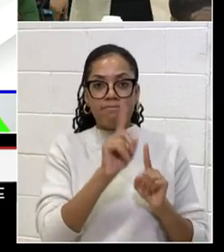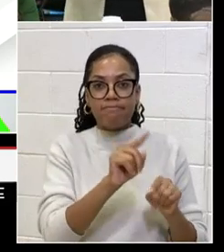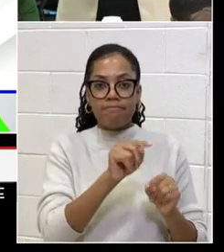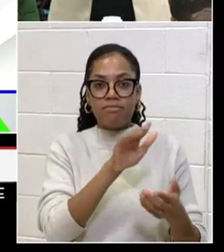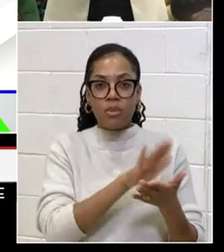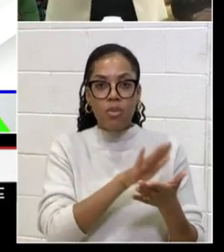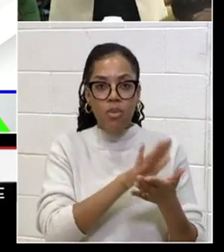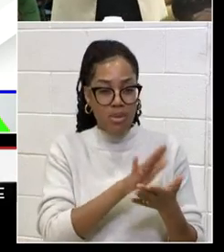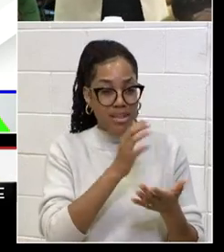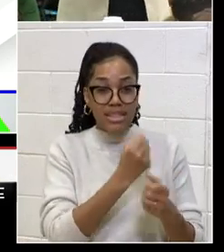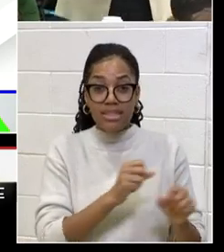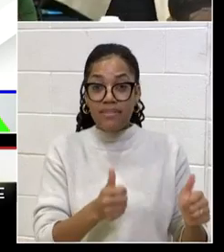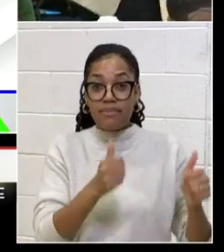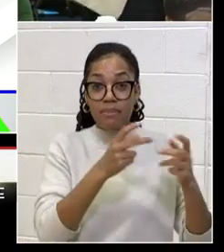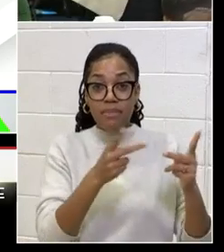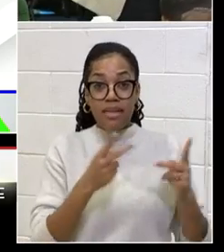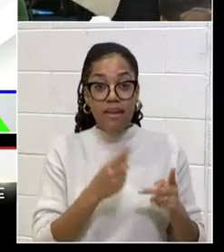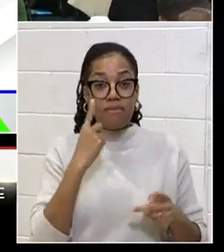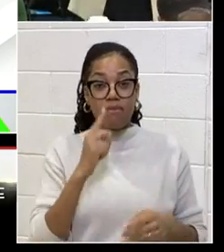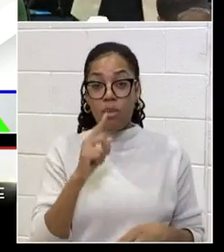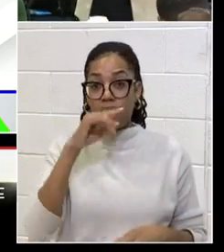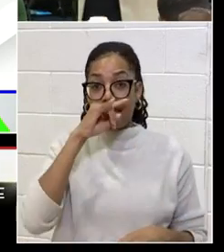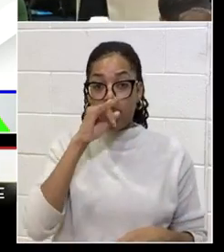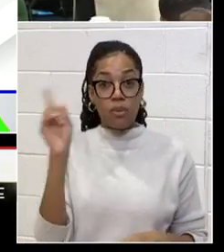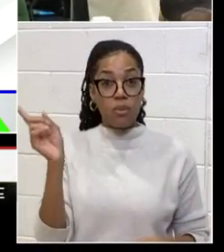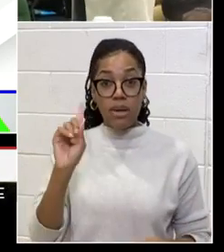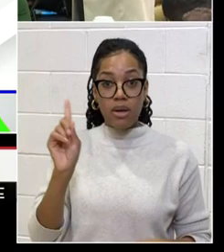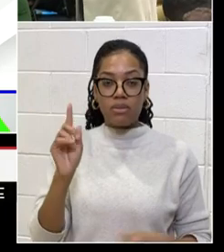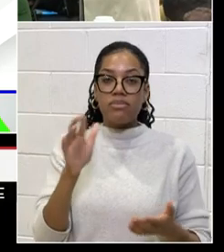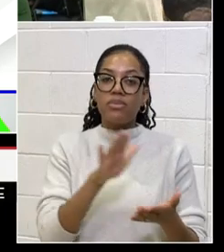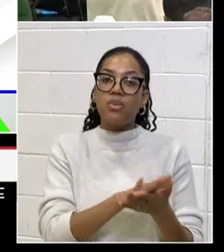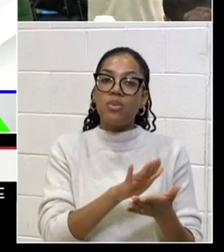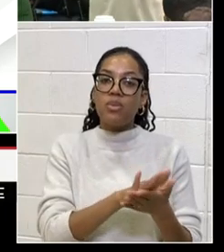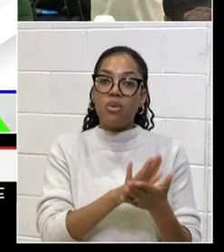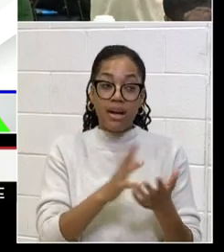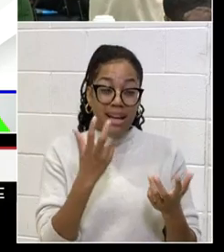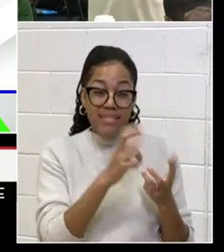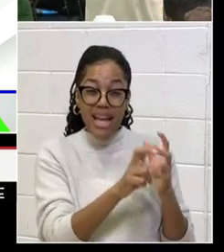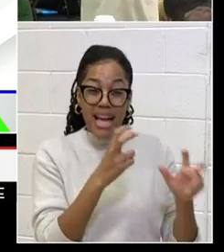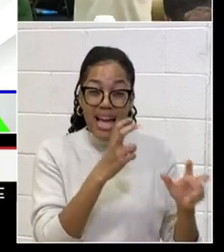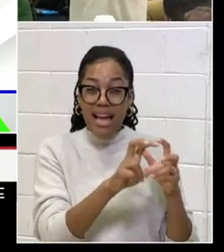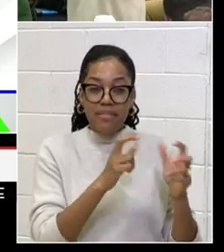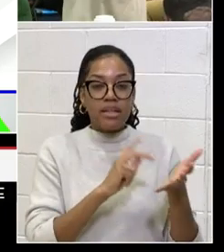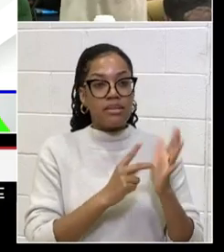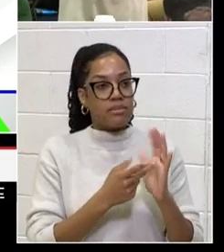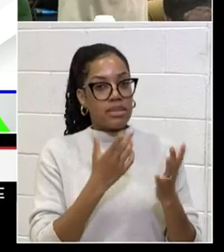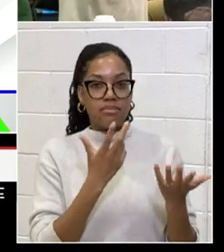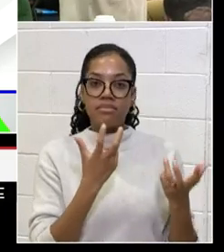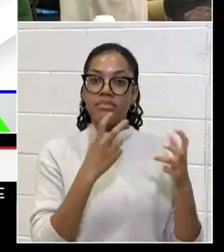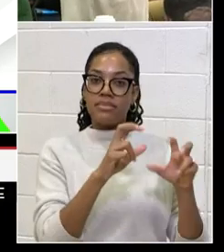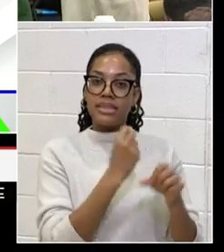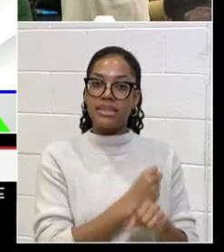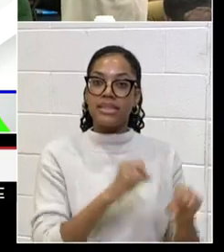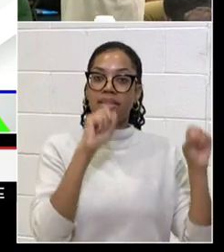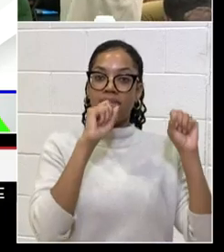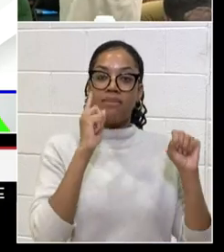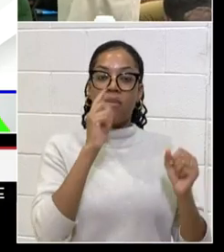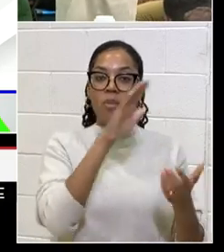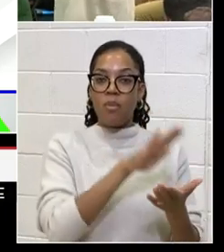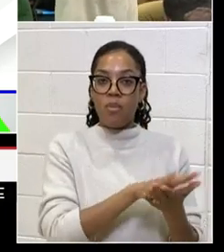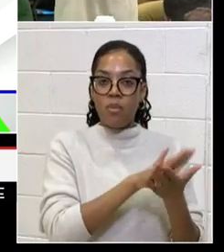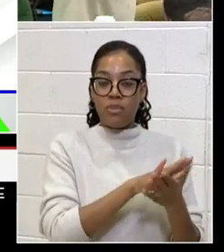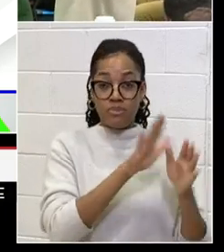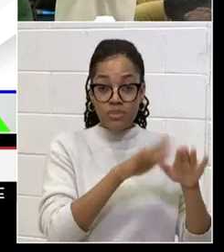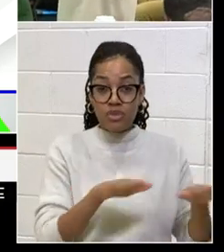school. So when you invest there, it's all of our community partners who are helping us to do that. When you invest in public safety, you're investing